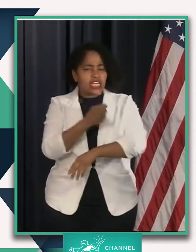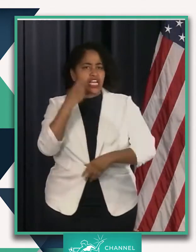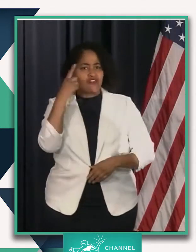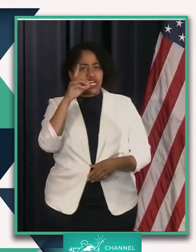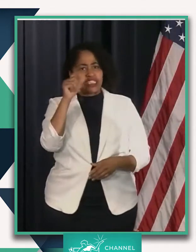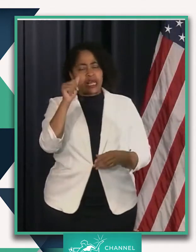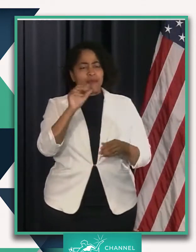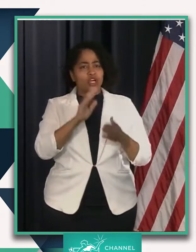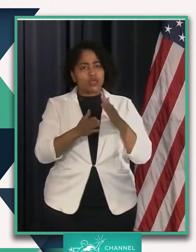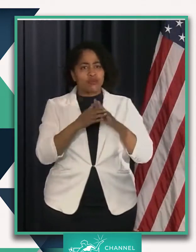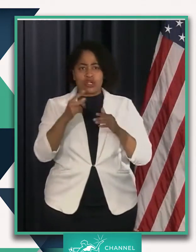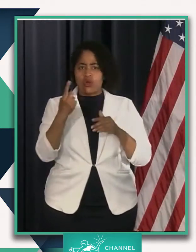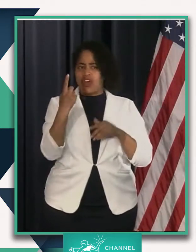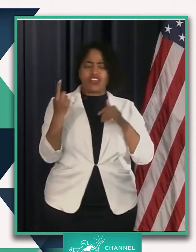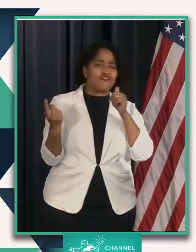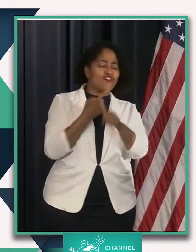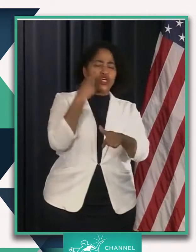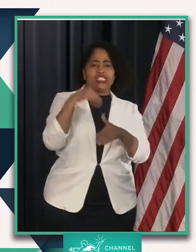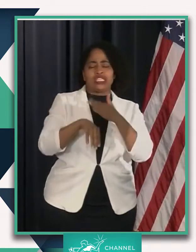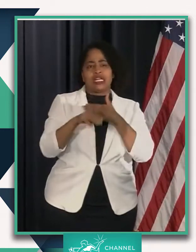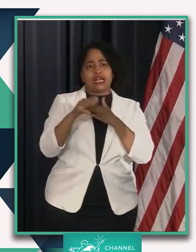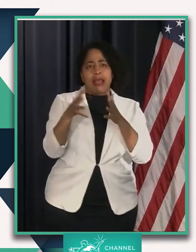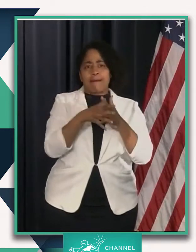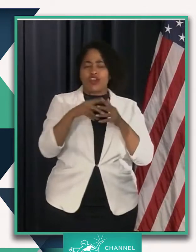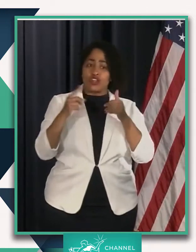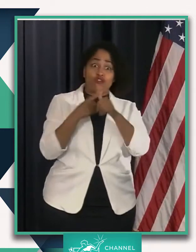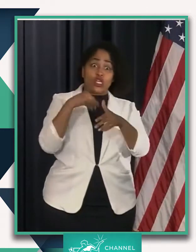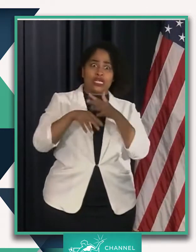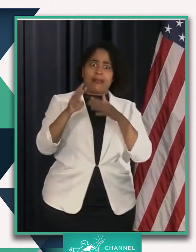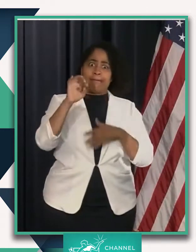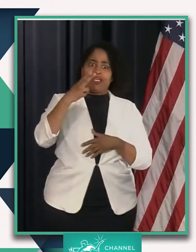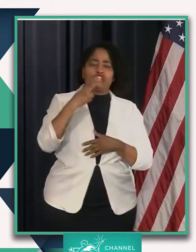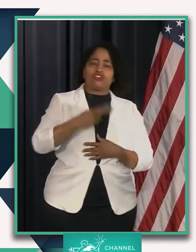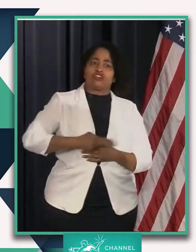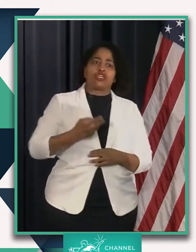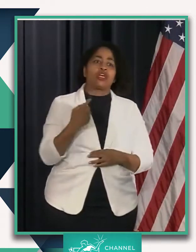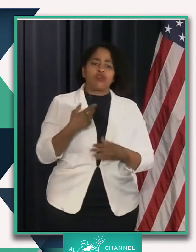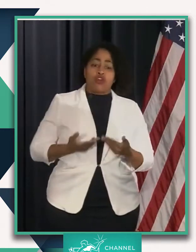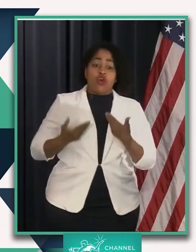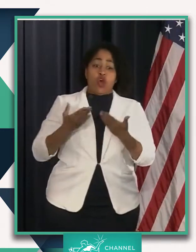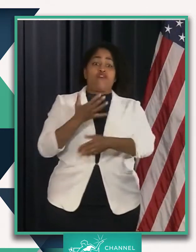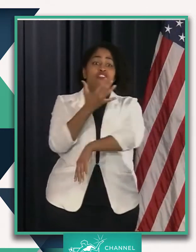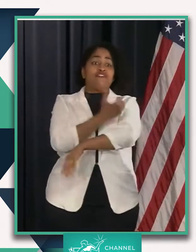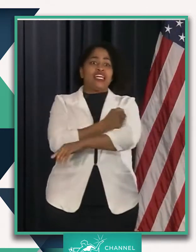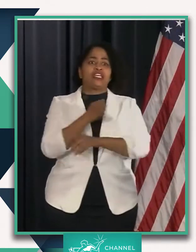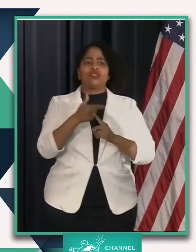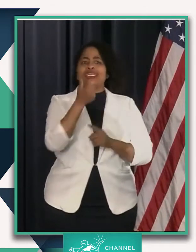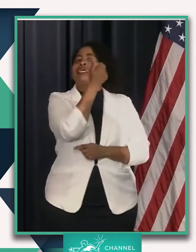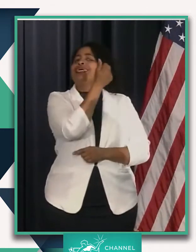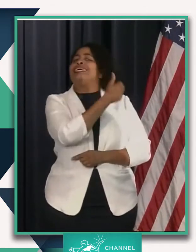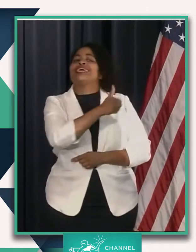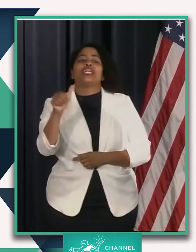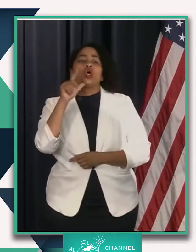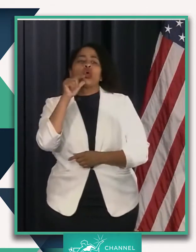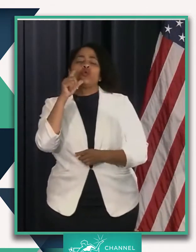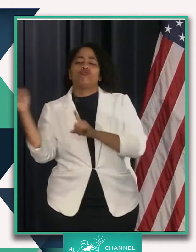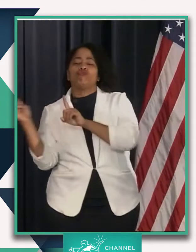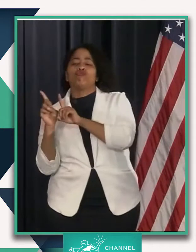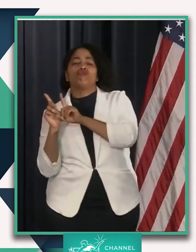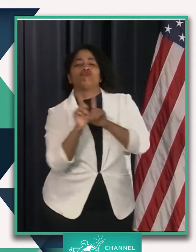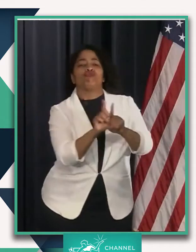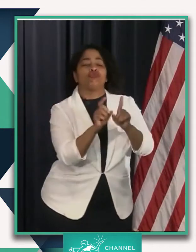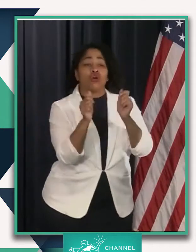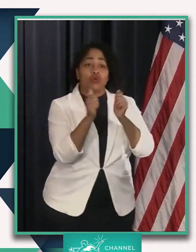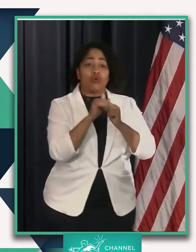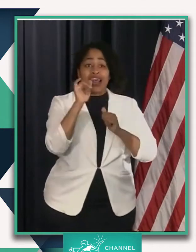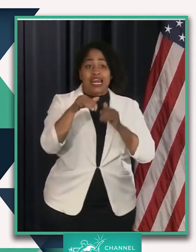first in Michigan, one of the first in America, and in fact we went one step further. We offered vaccines to anybody who accompanied